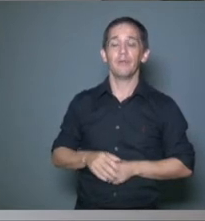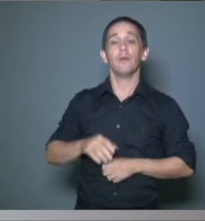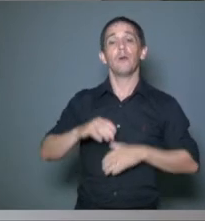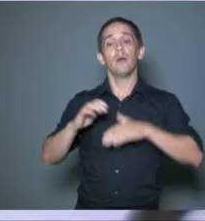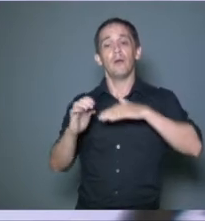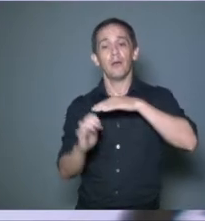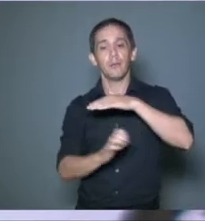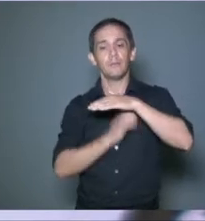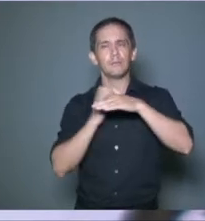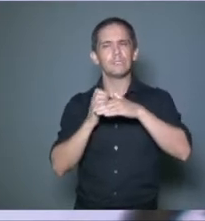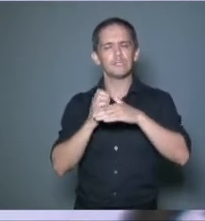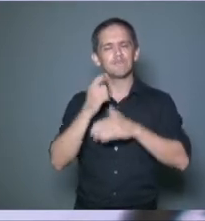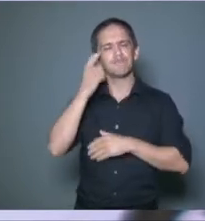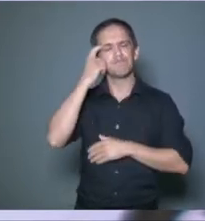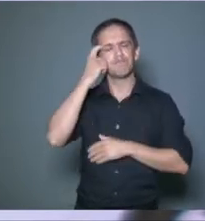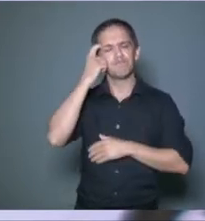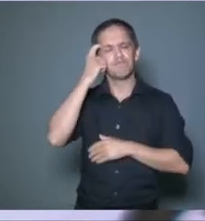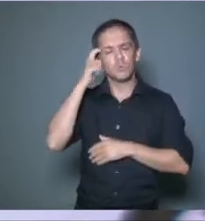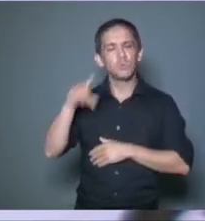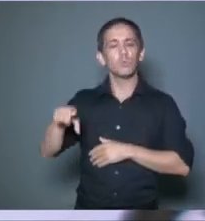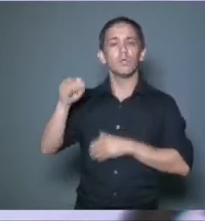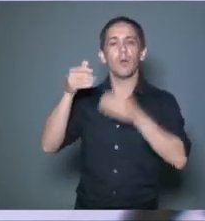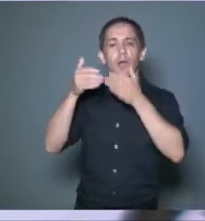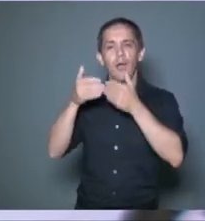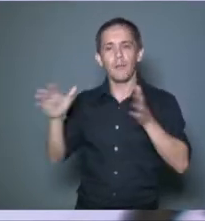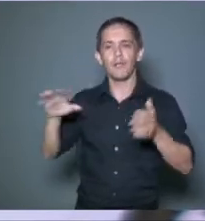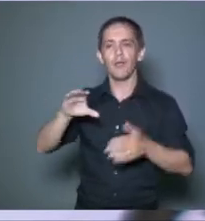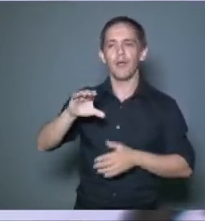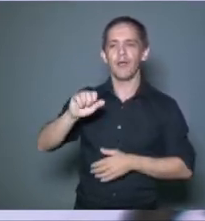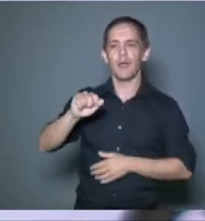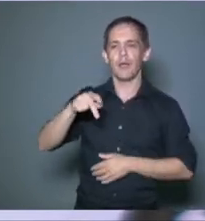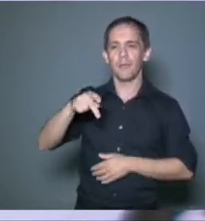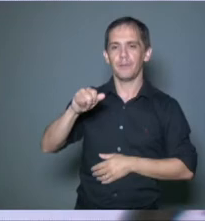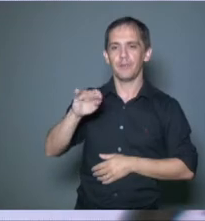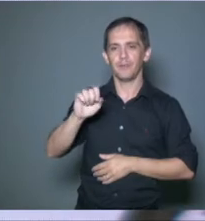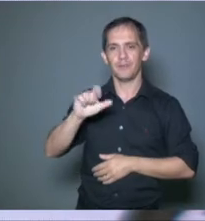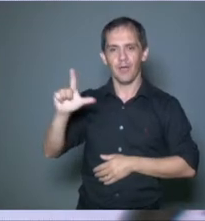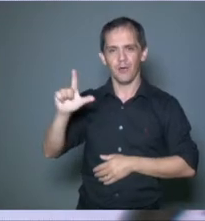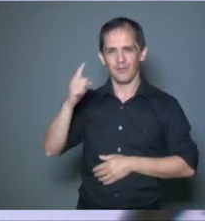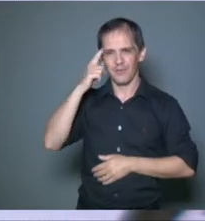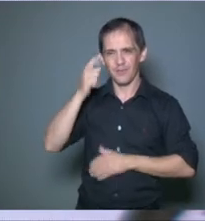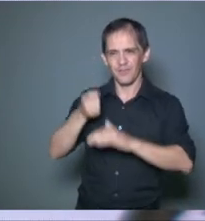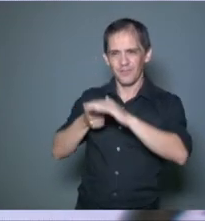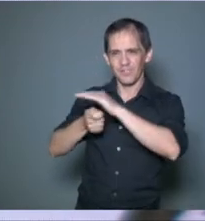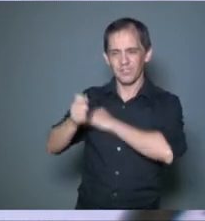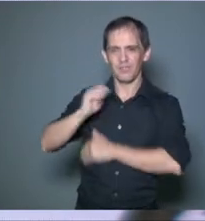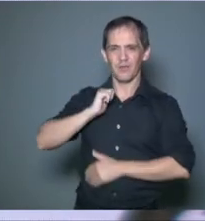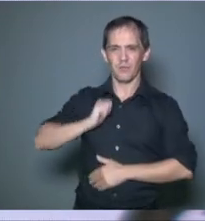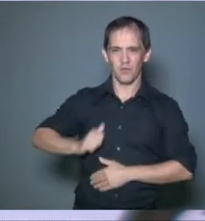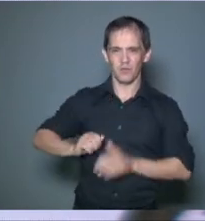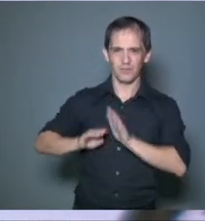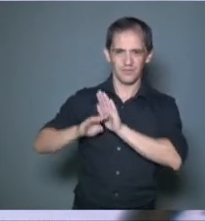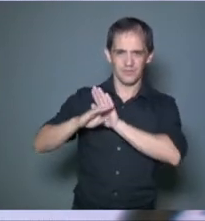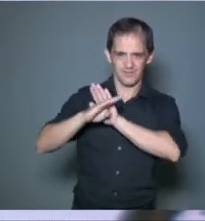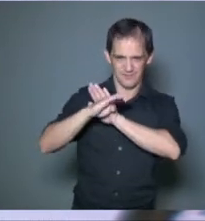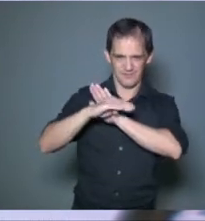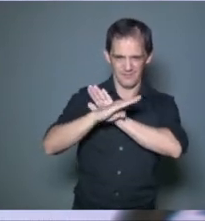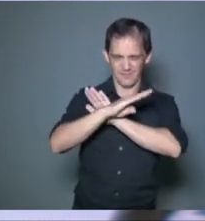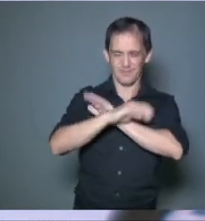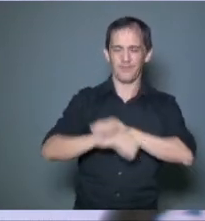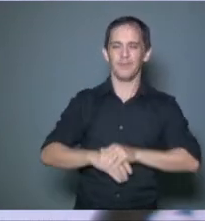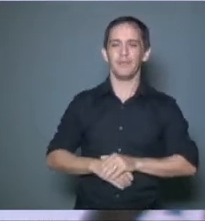years. And when we went public, we've defined some parameters and a journey for